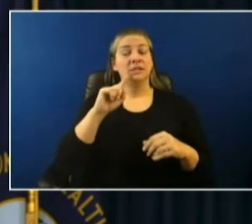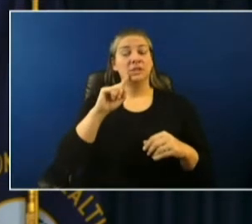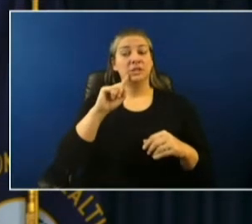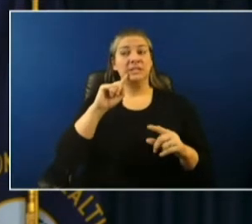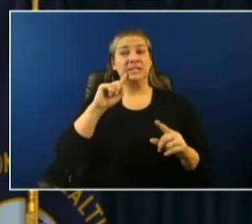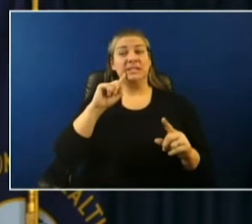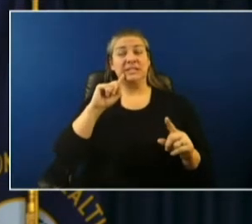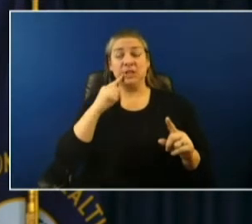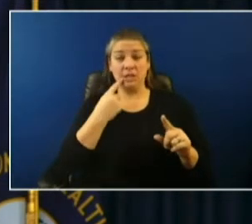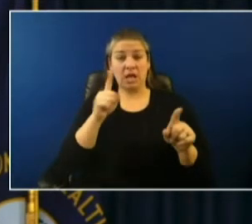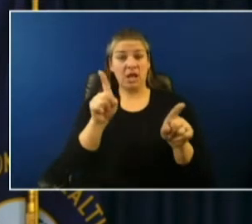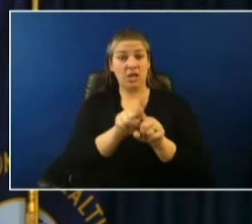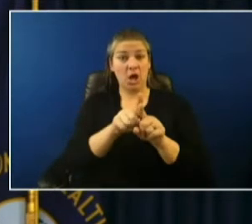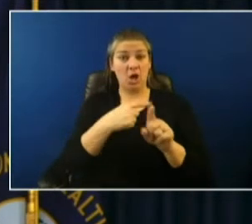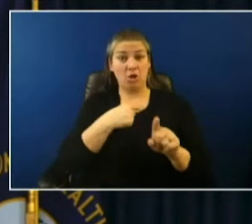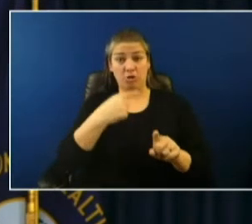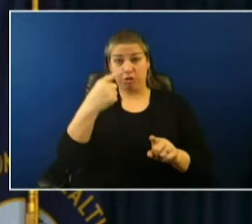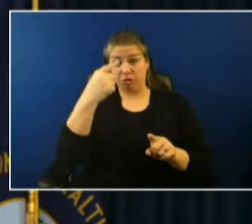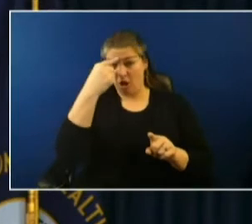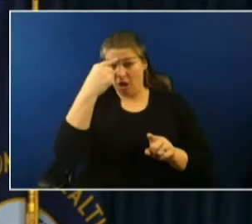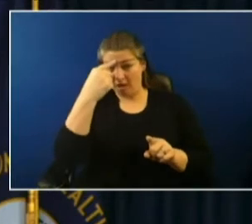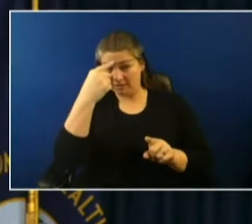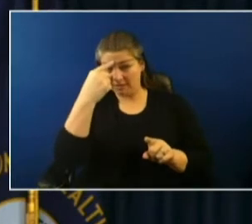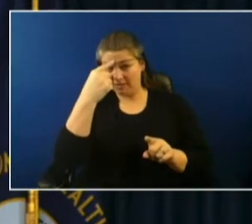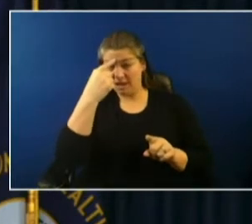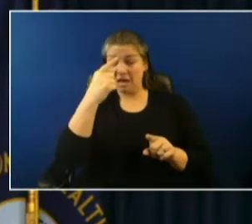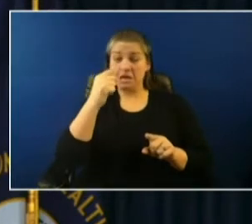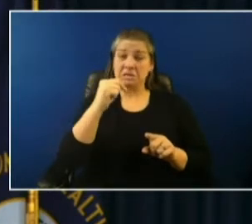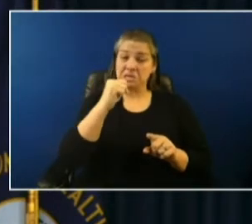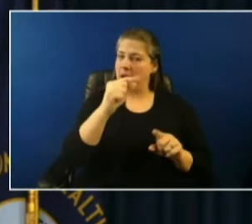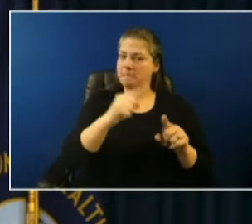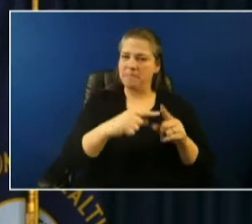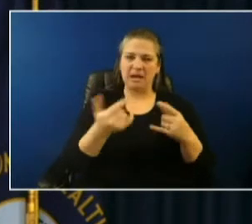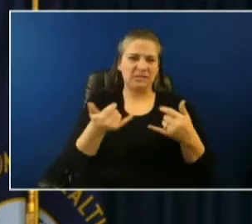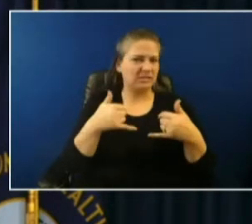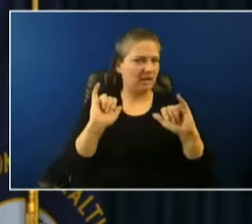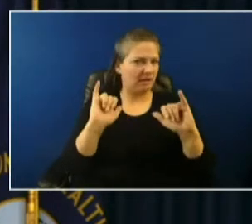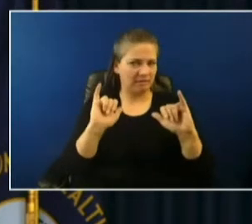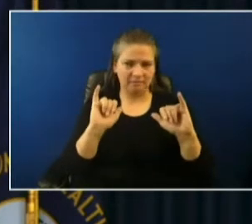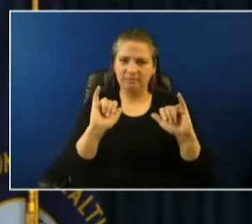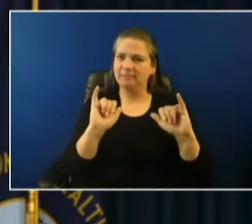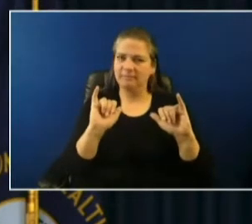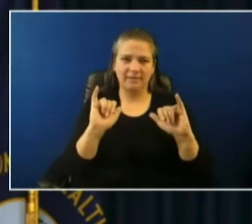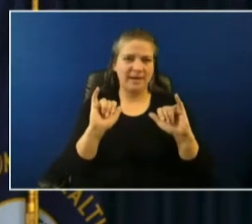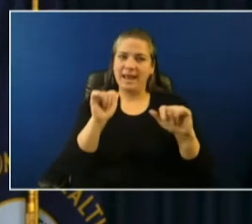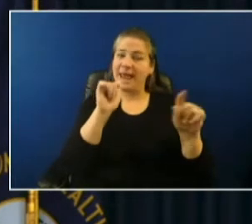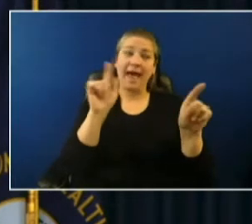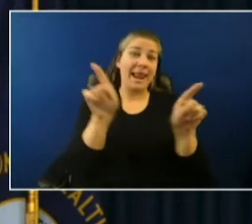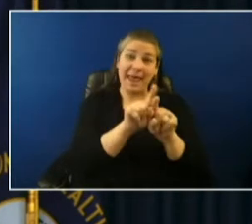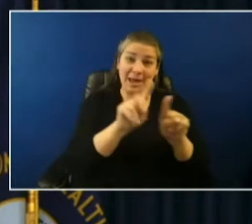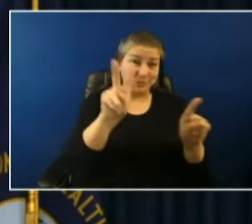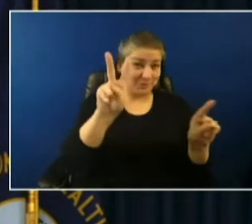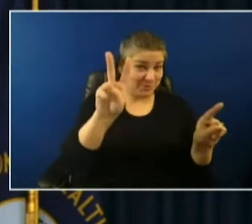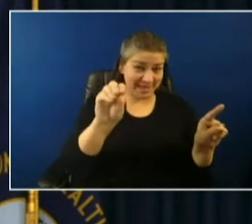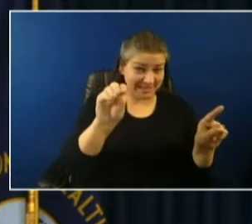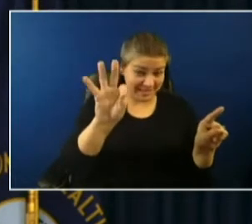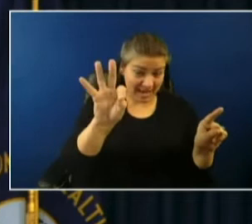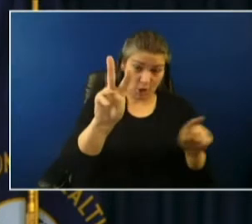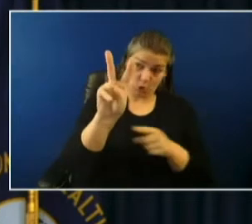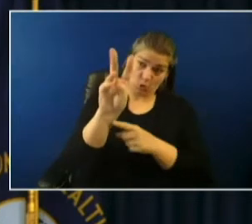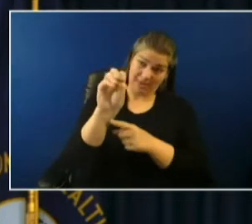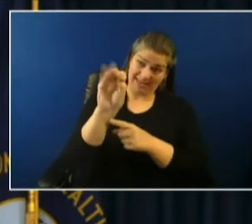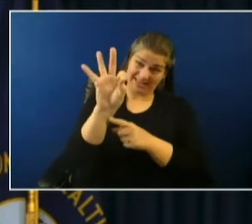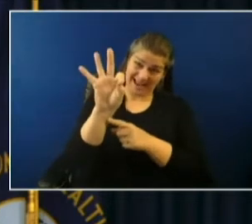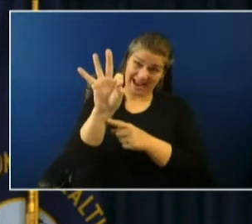going to be like what we saw in 2009, but 2009 was one of the worst we have